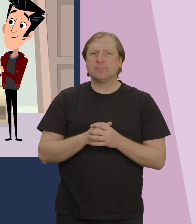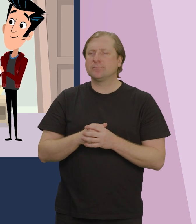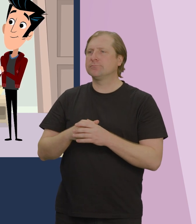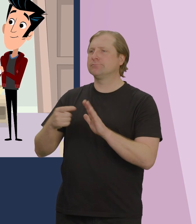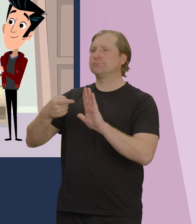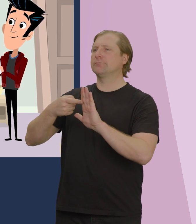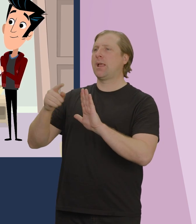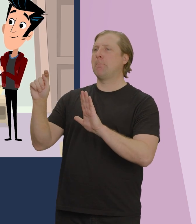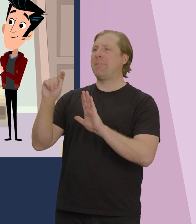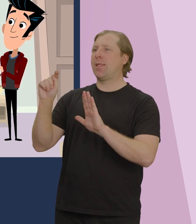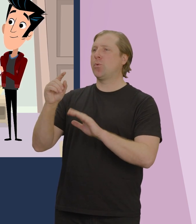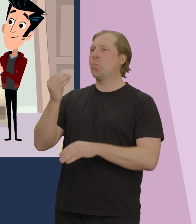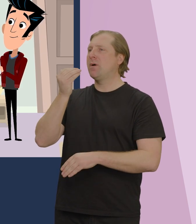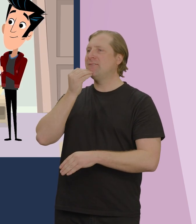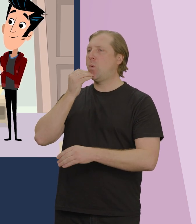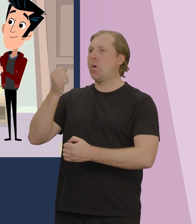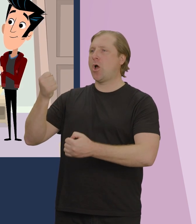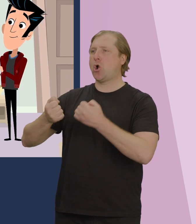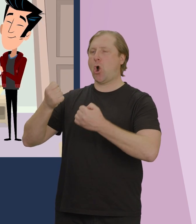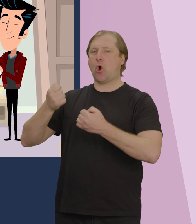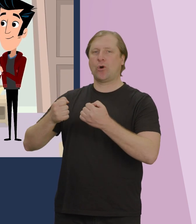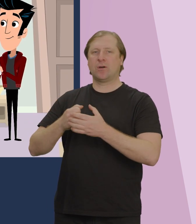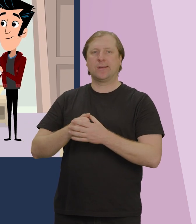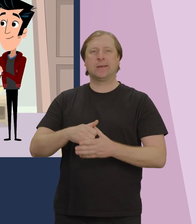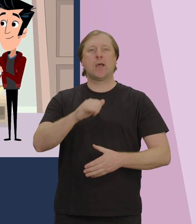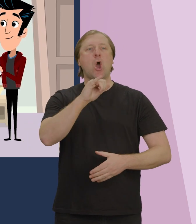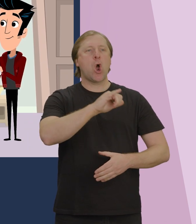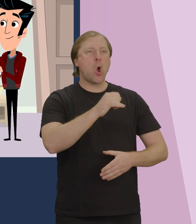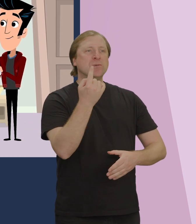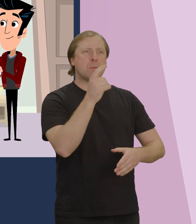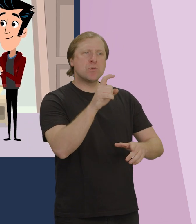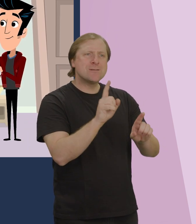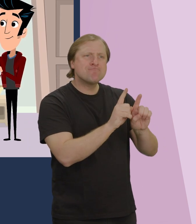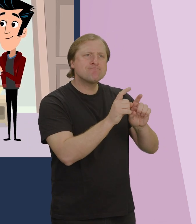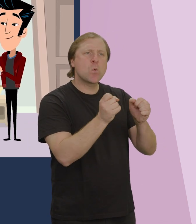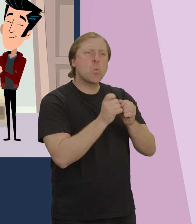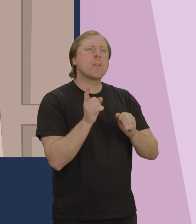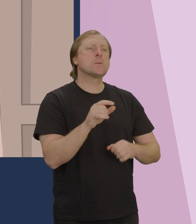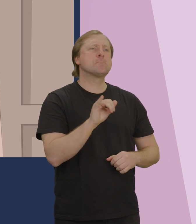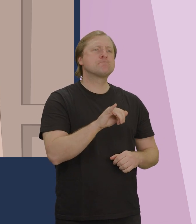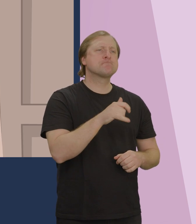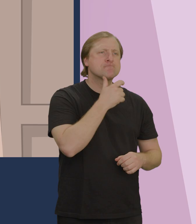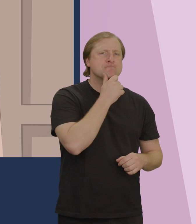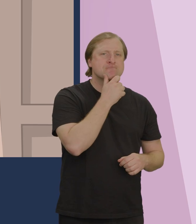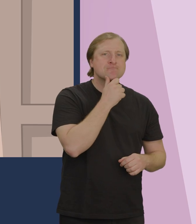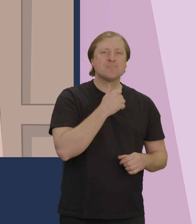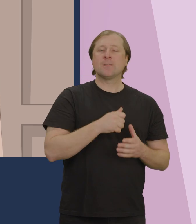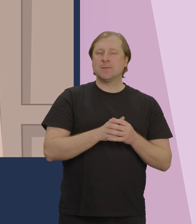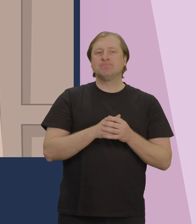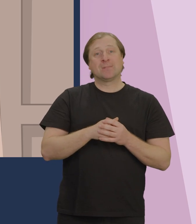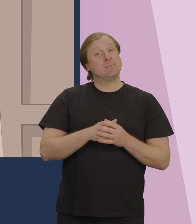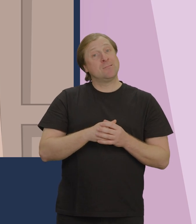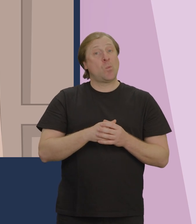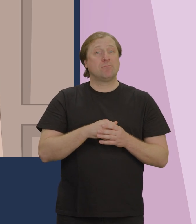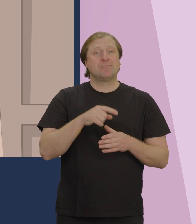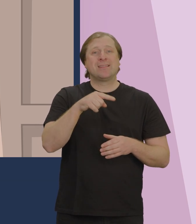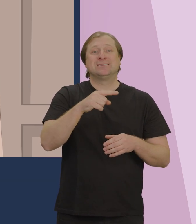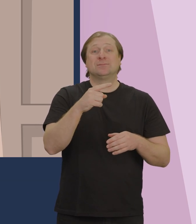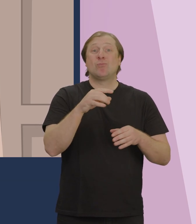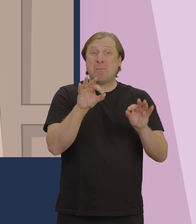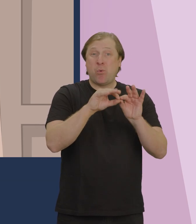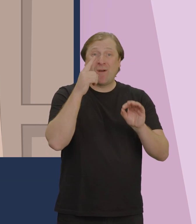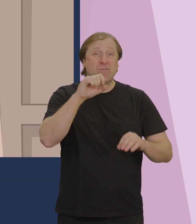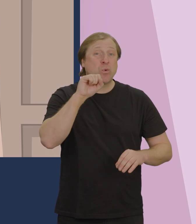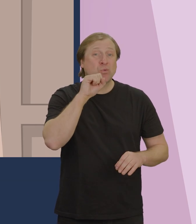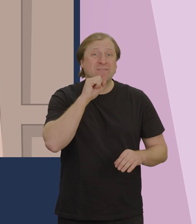Bathroom, food, car. Oh, someone would have to go with her. This is something that's very important for Sofia. So I